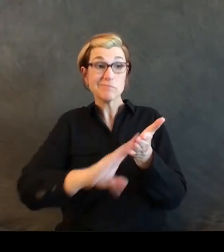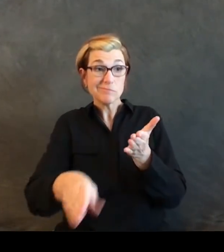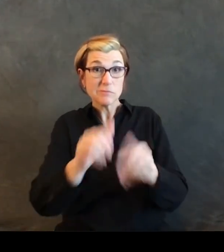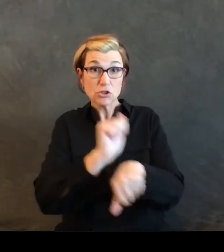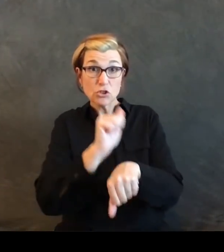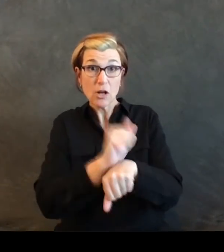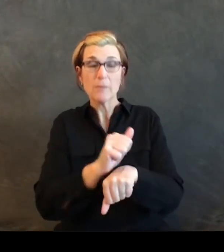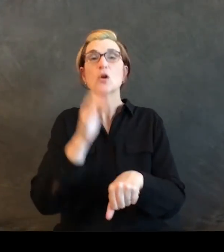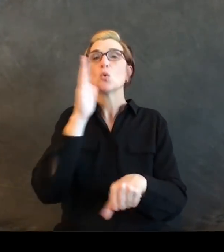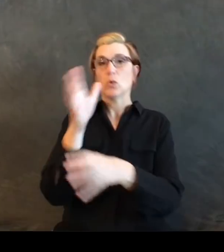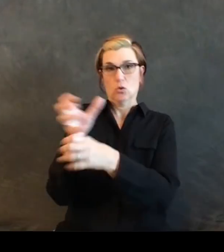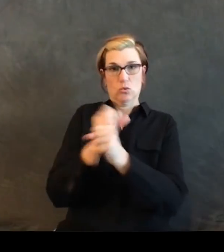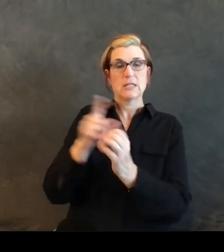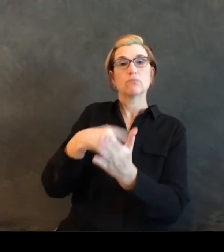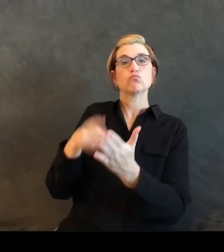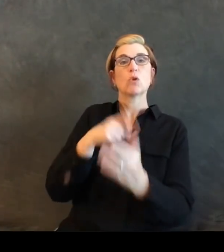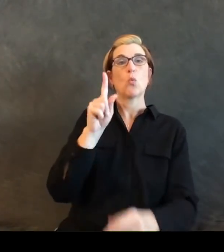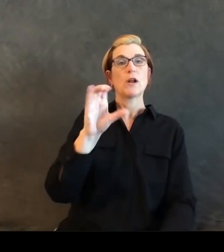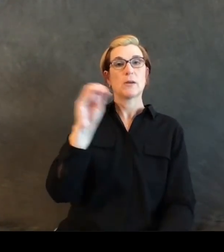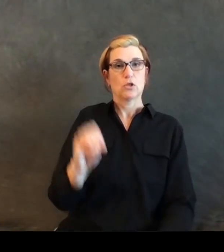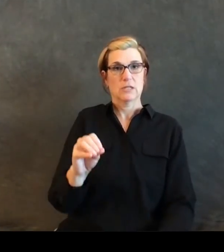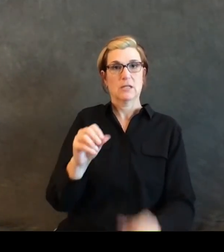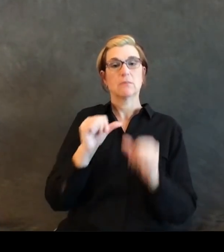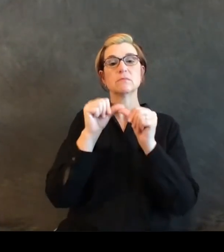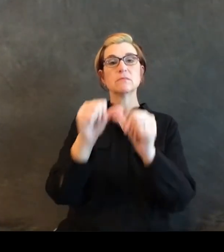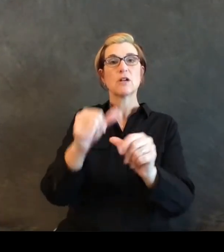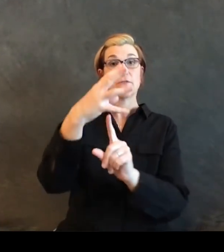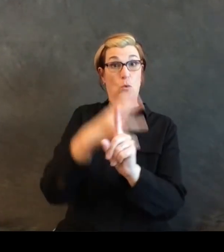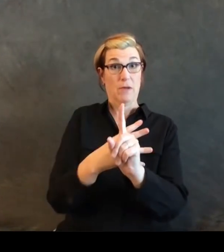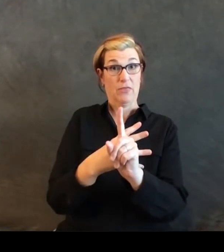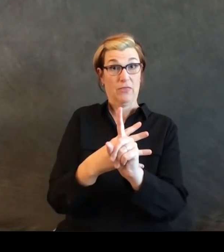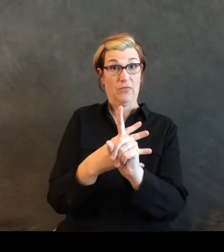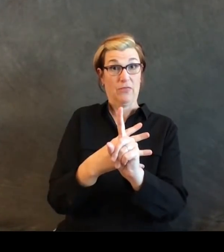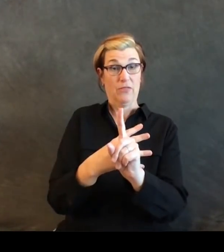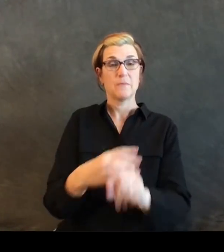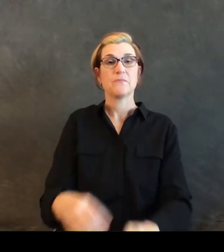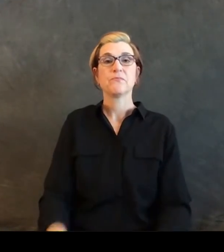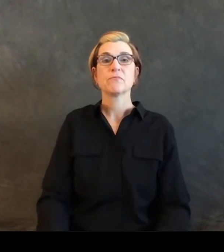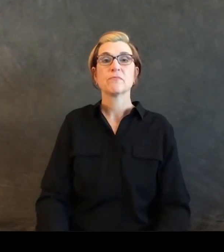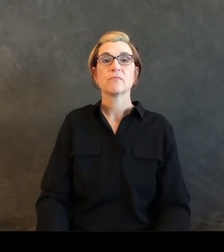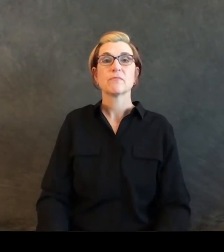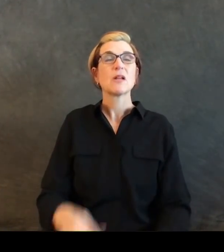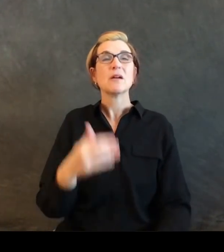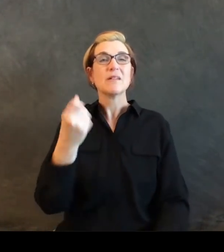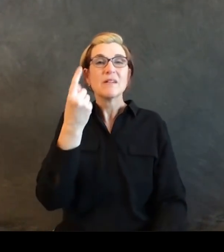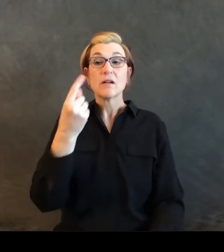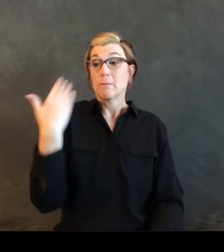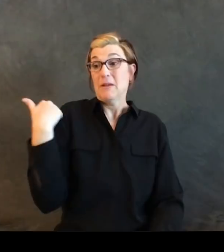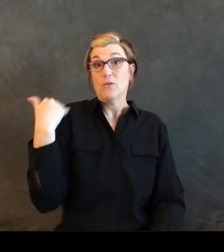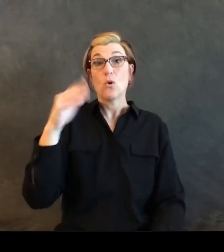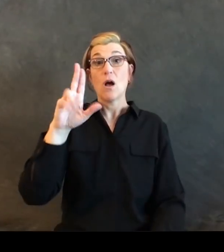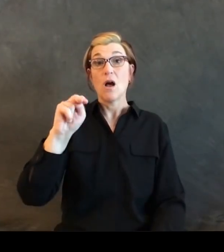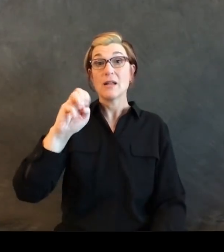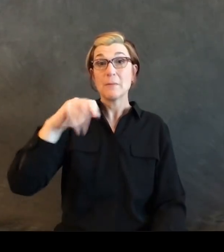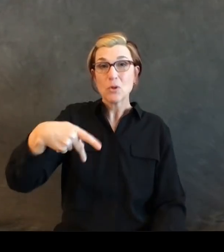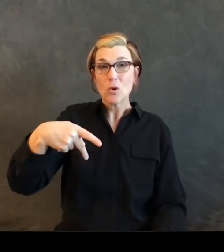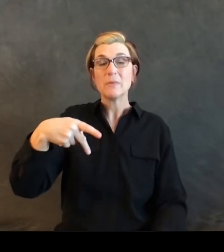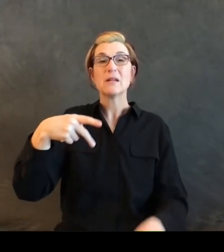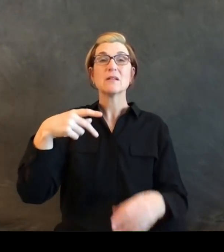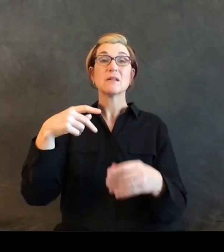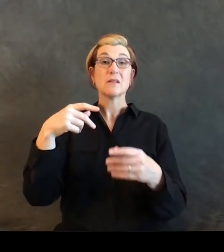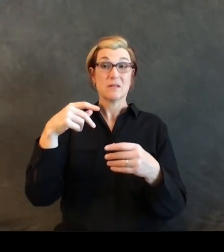salary for up to 4 full months. Unlike normal unemployment benefits, independent contractors and the self-employed